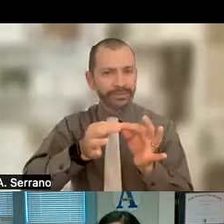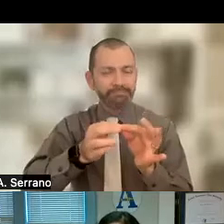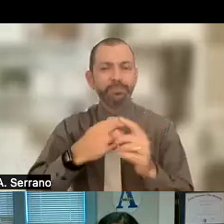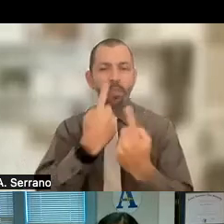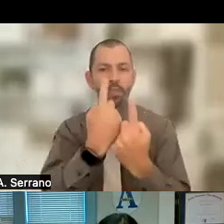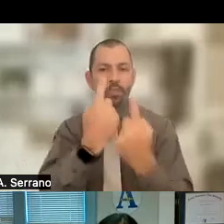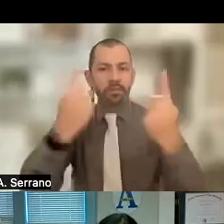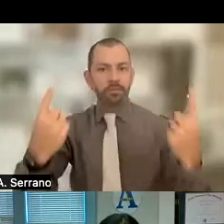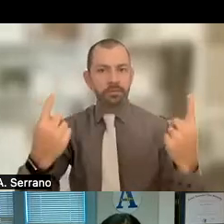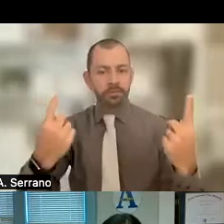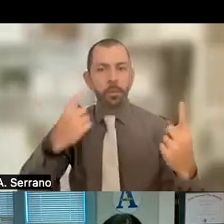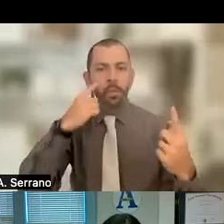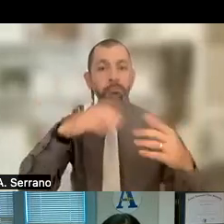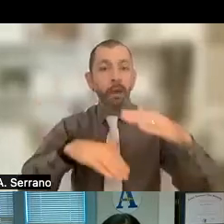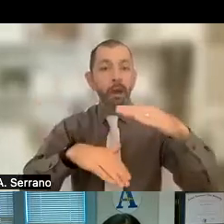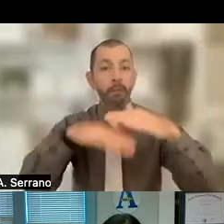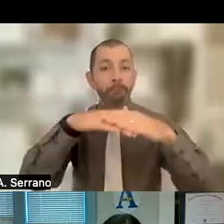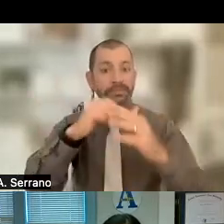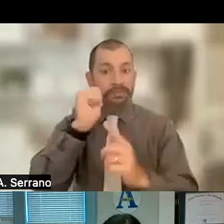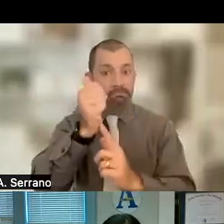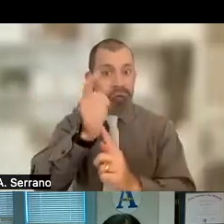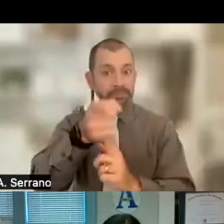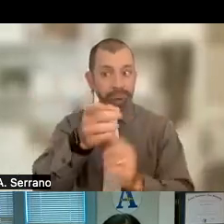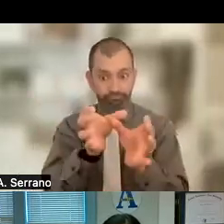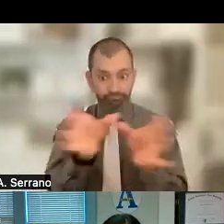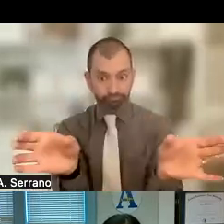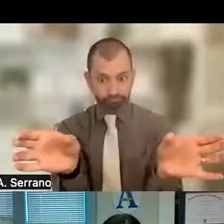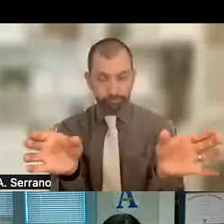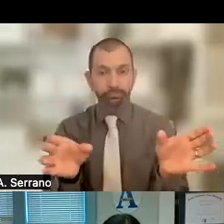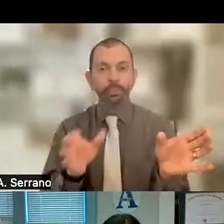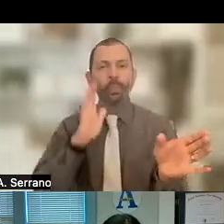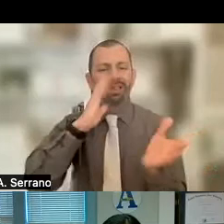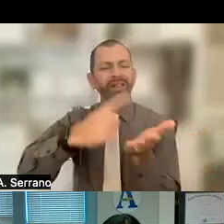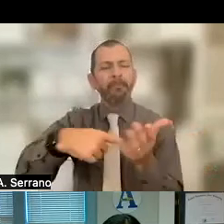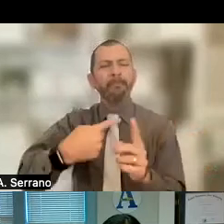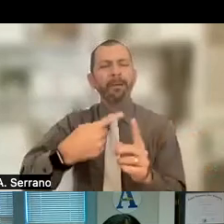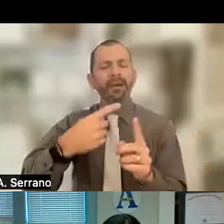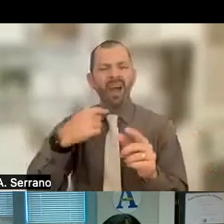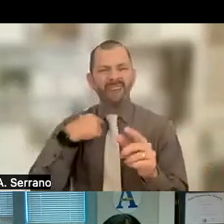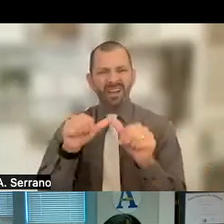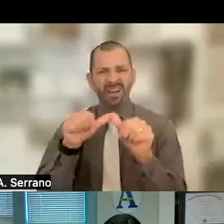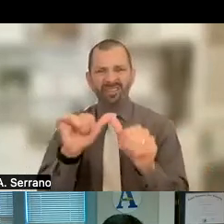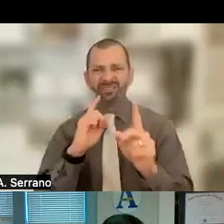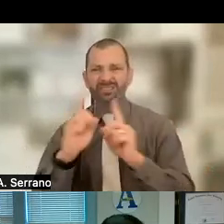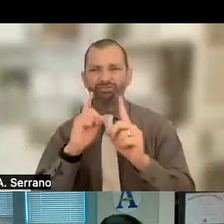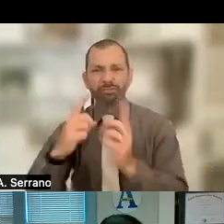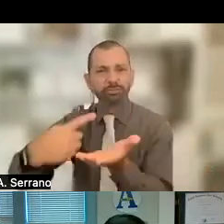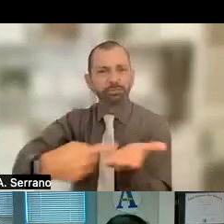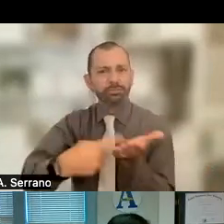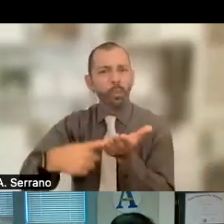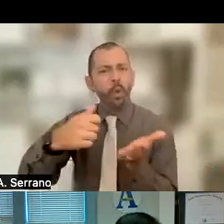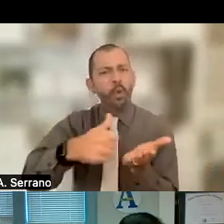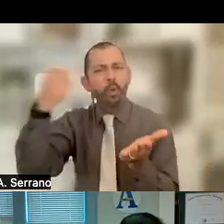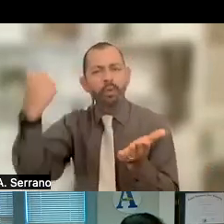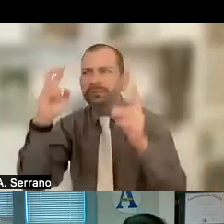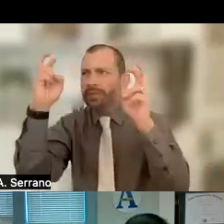And we're going into just 2 groups because we have 2 interpreters. So we're going to have 10 minutes with an interpreter in each group.